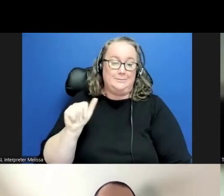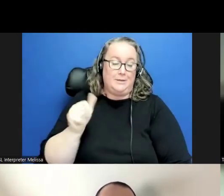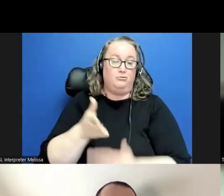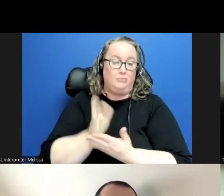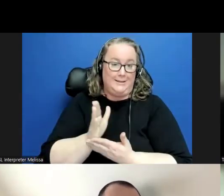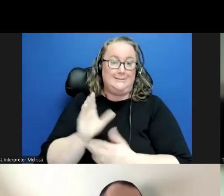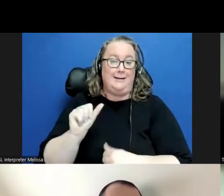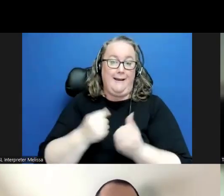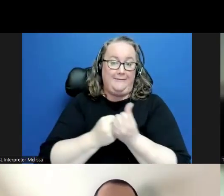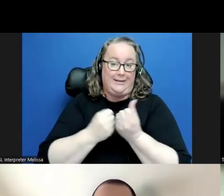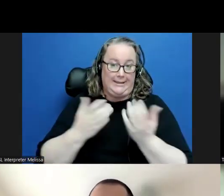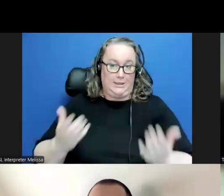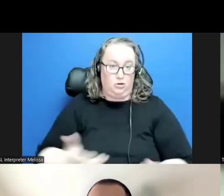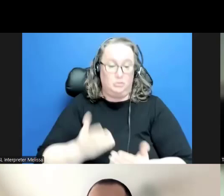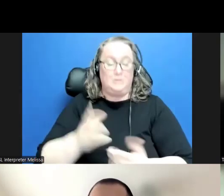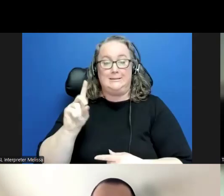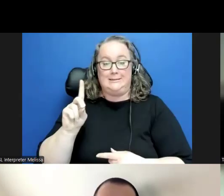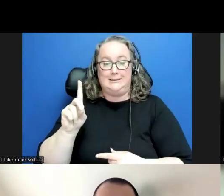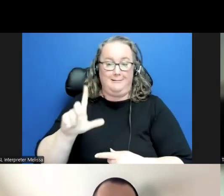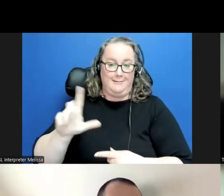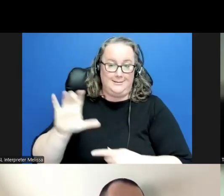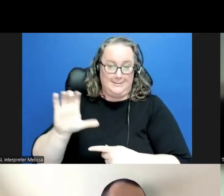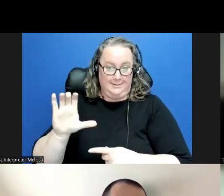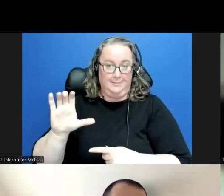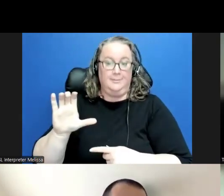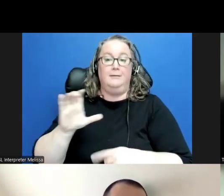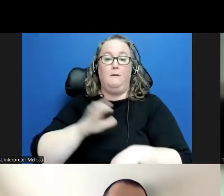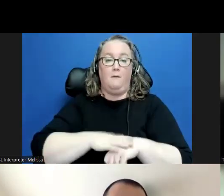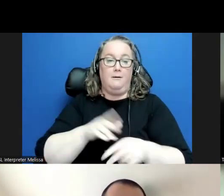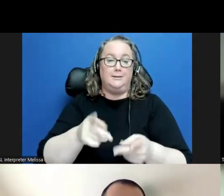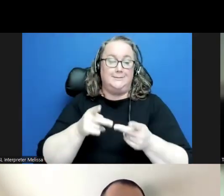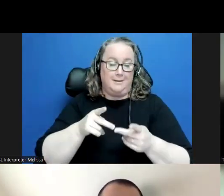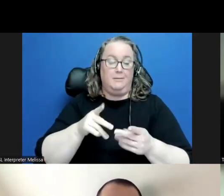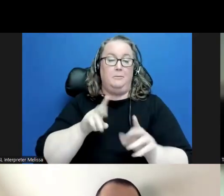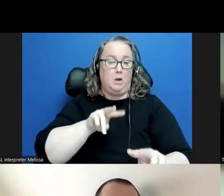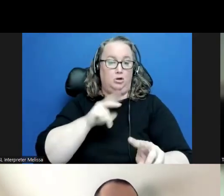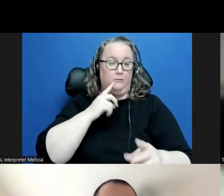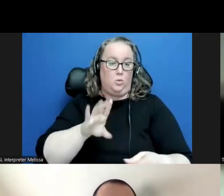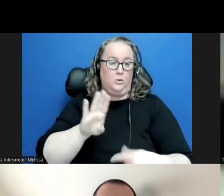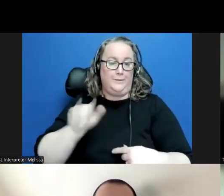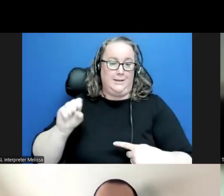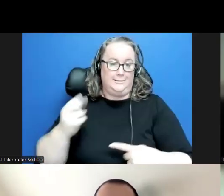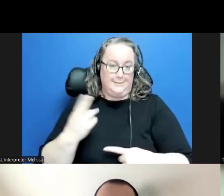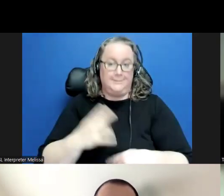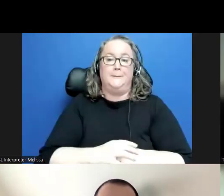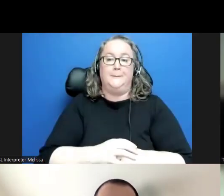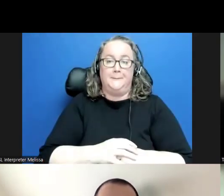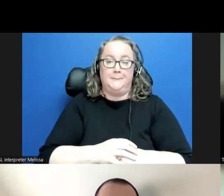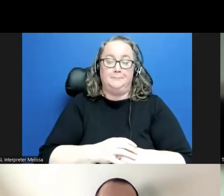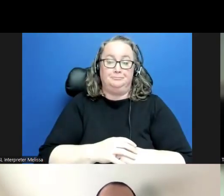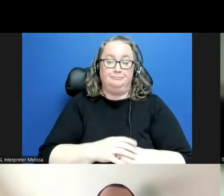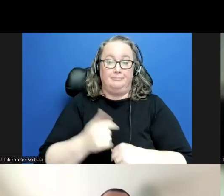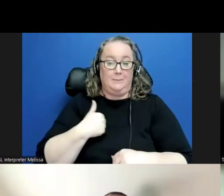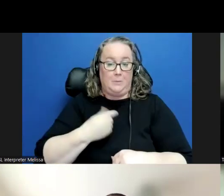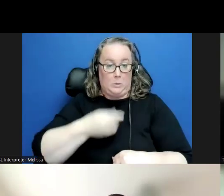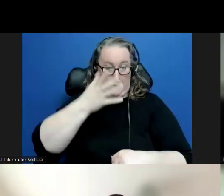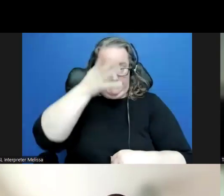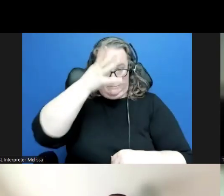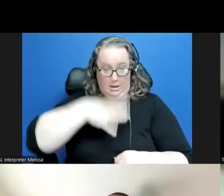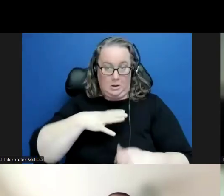advocate at Disability Law Center and the on-site monitor at Bridgewater State Hospital. I am a white man